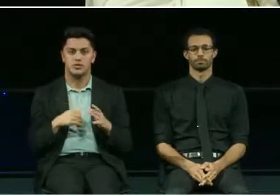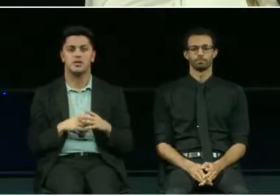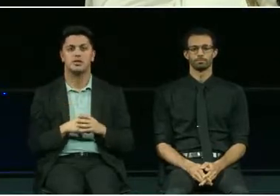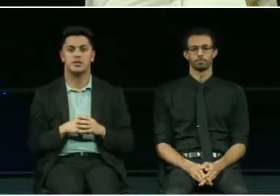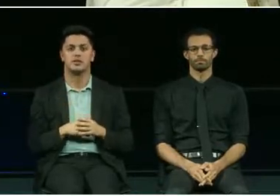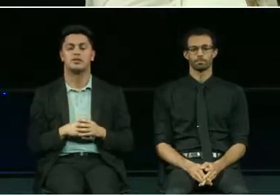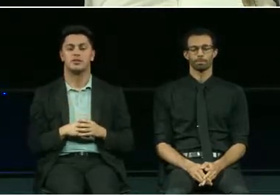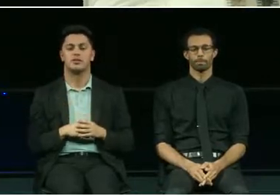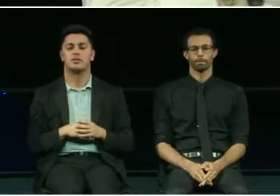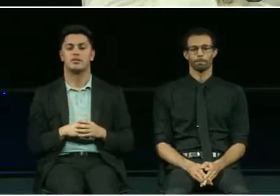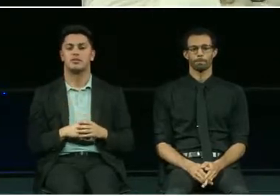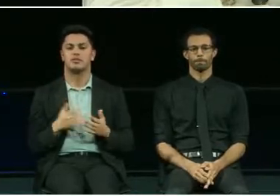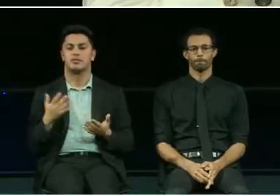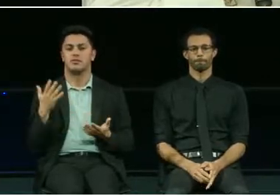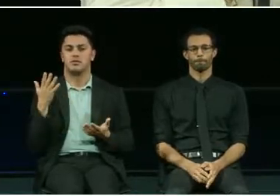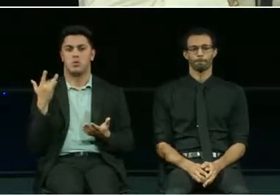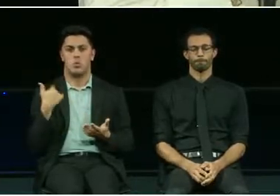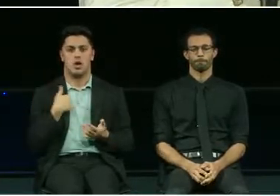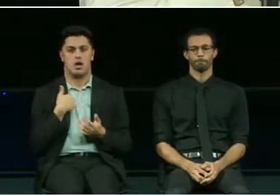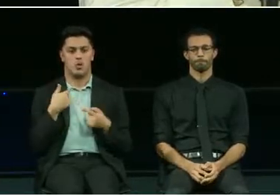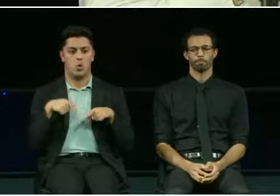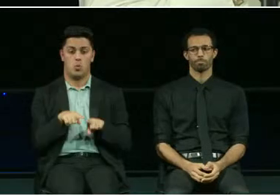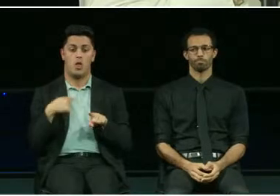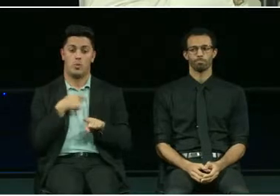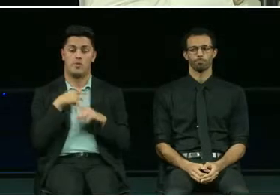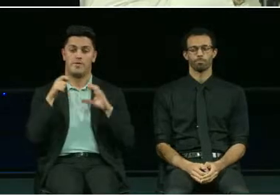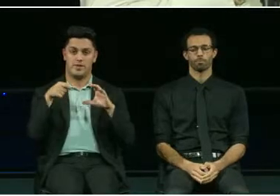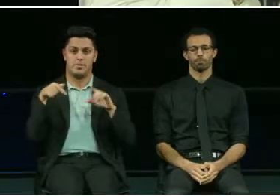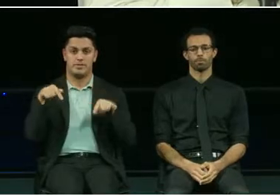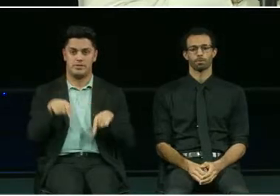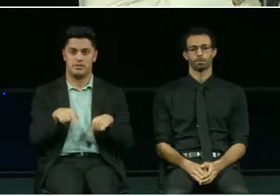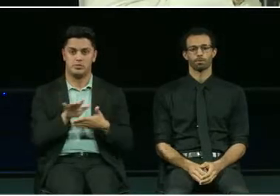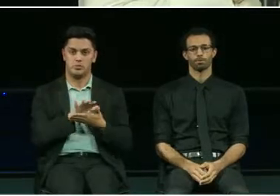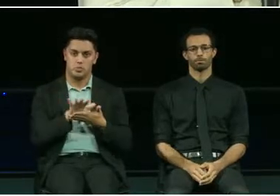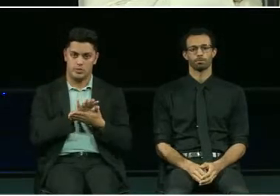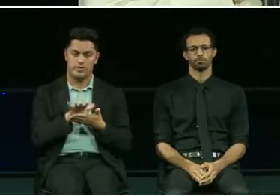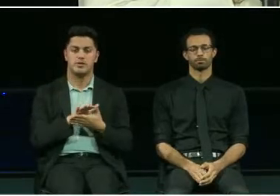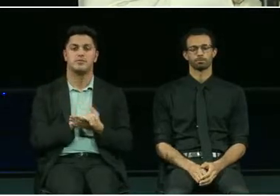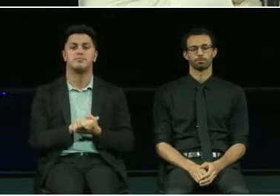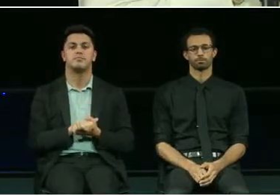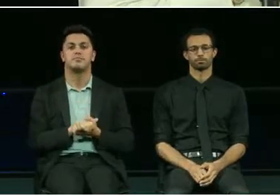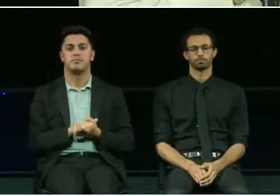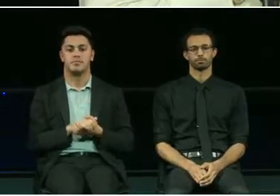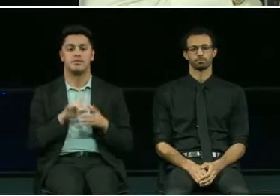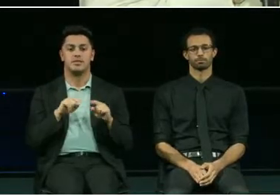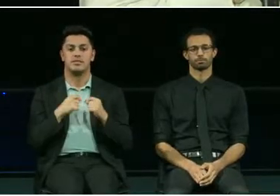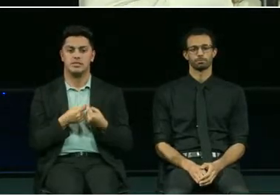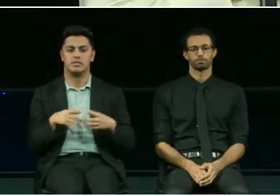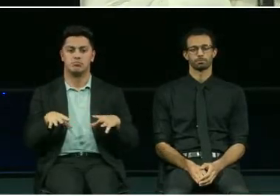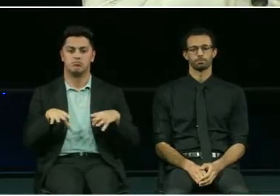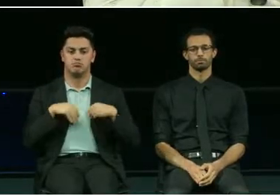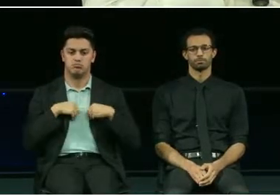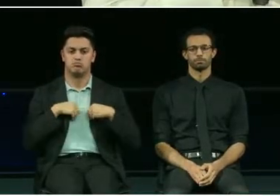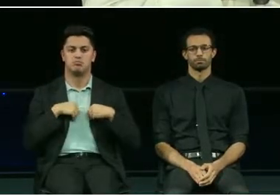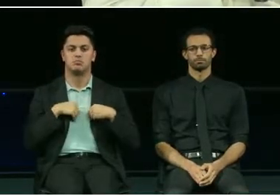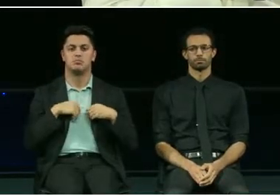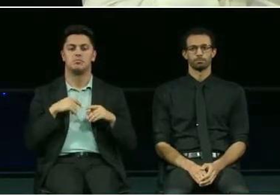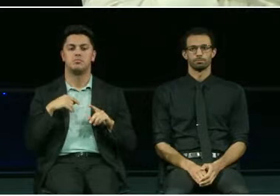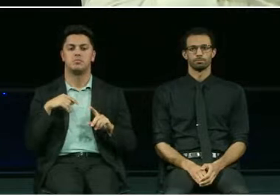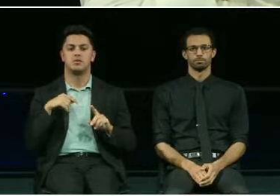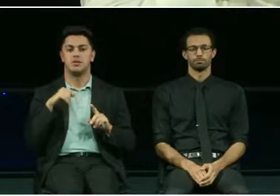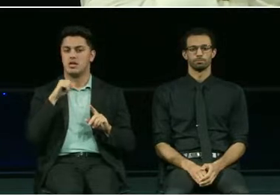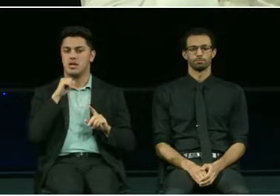that while we were filming this, that the team took was to not like